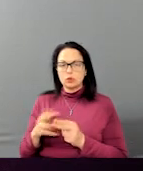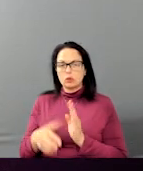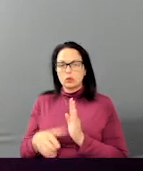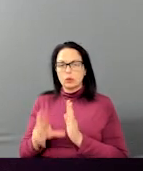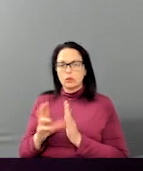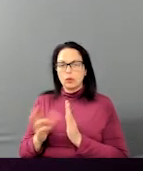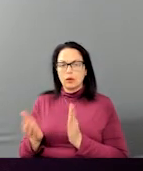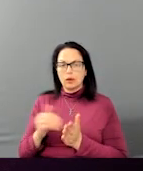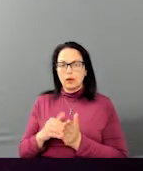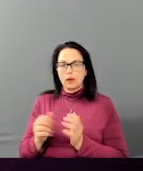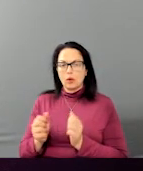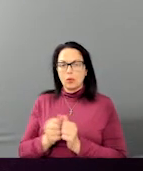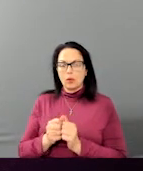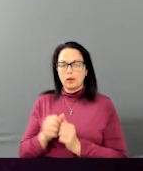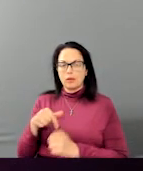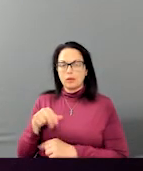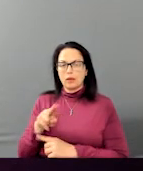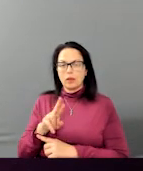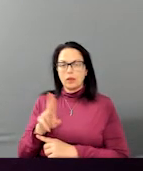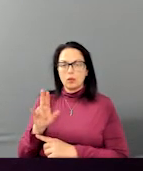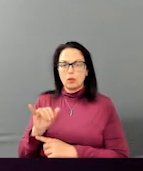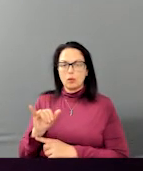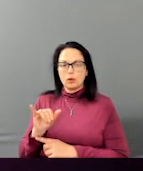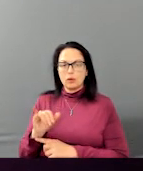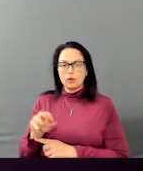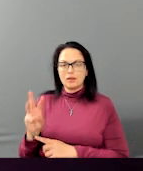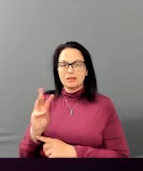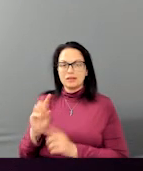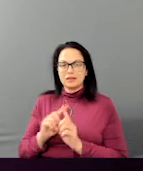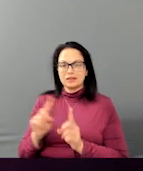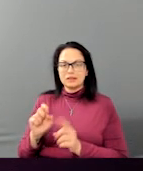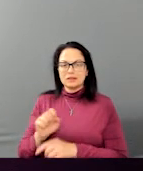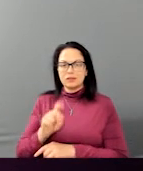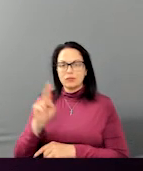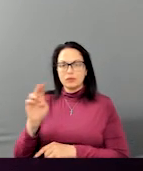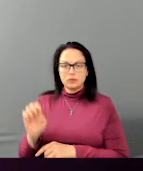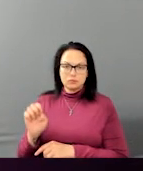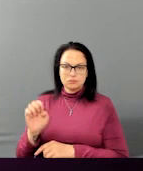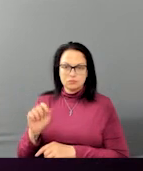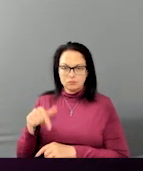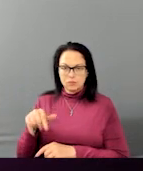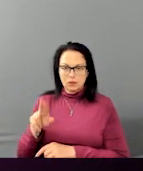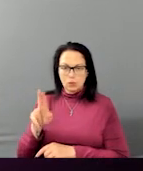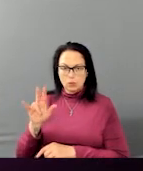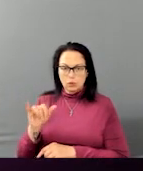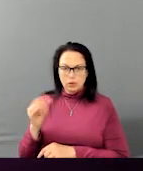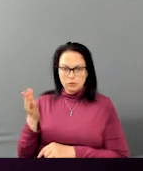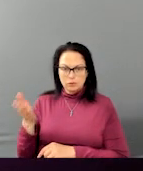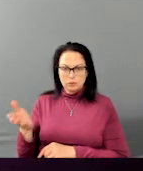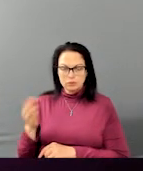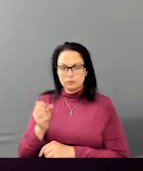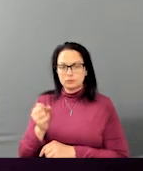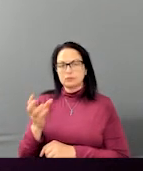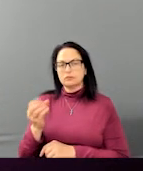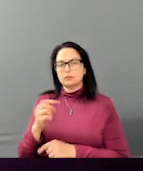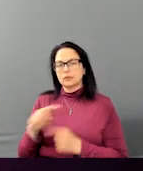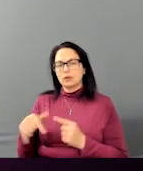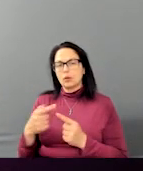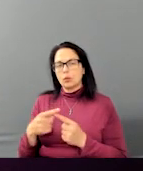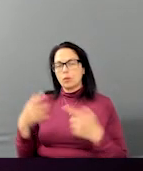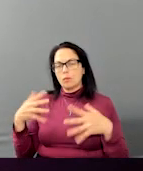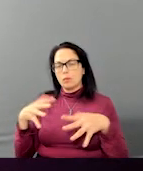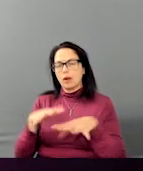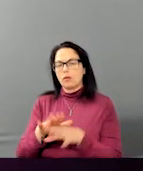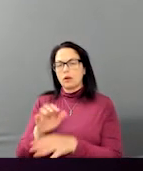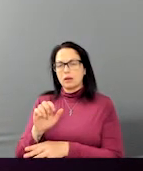with the queries, we've got 6 different style of queries here. So when we're migrating from